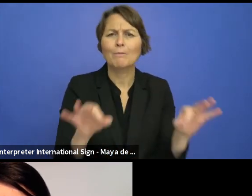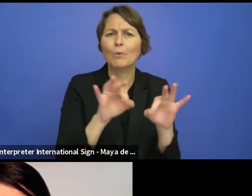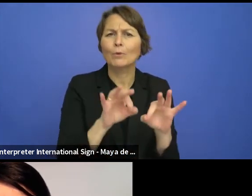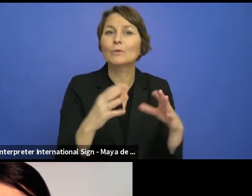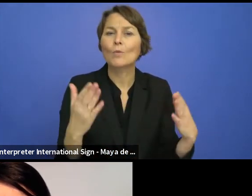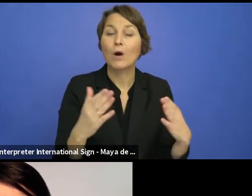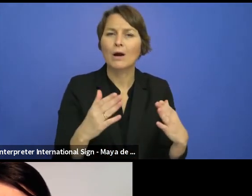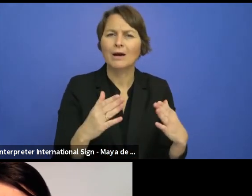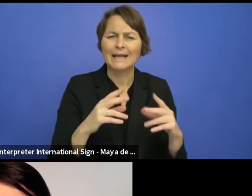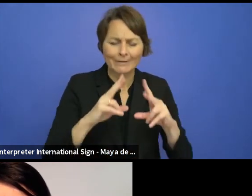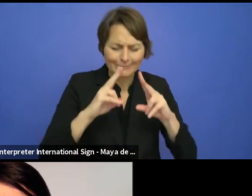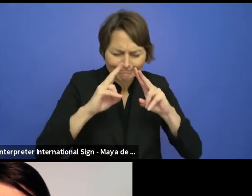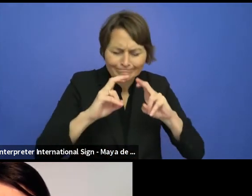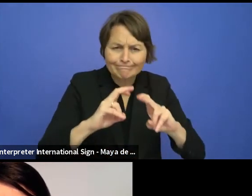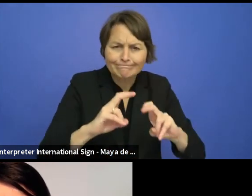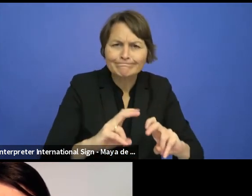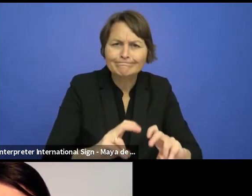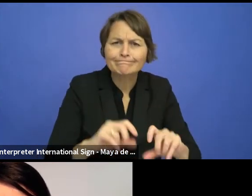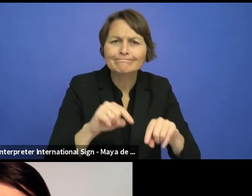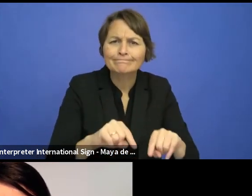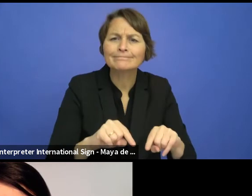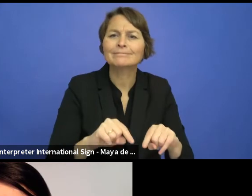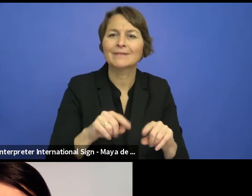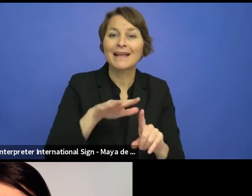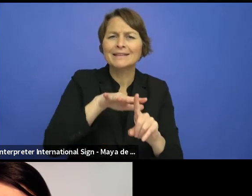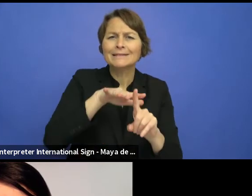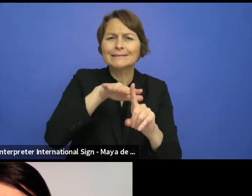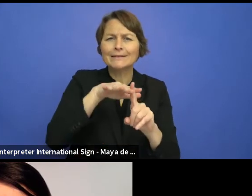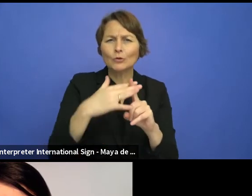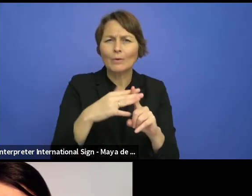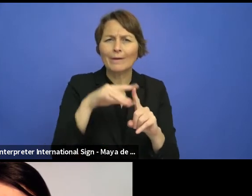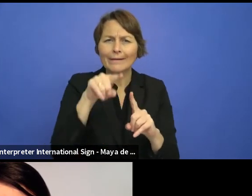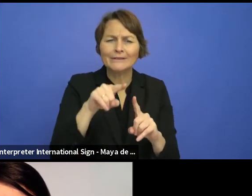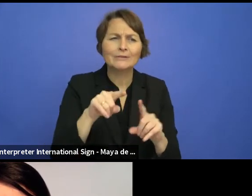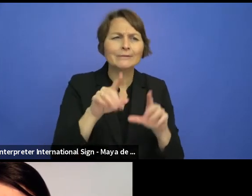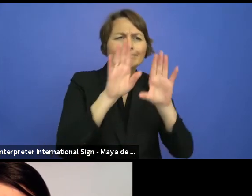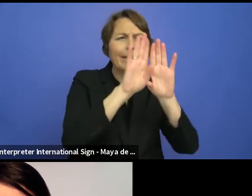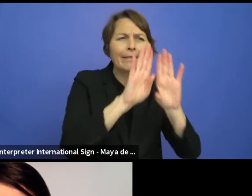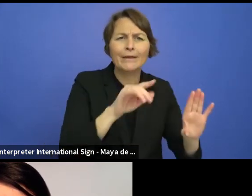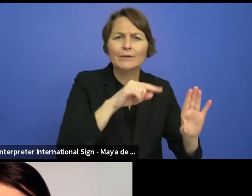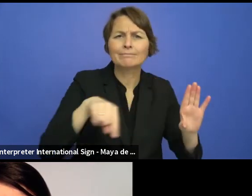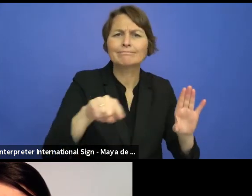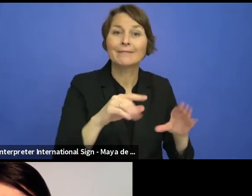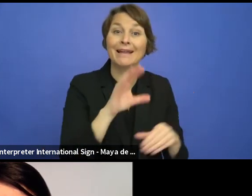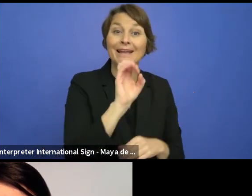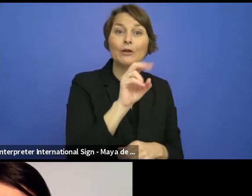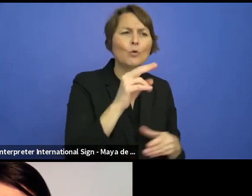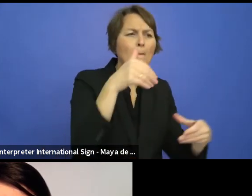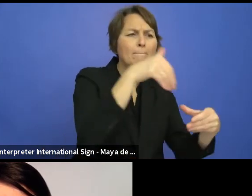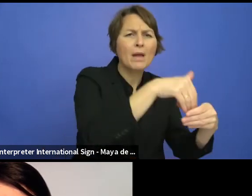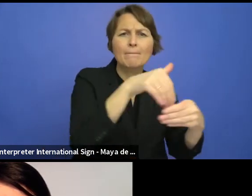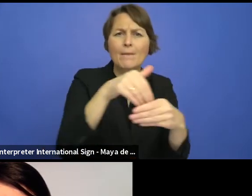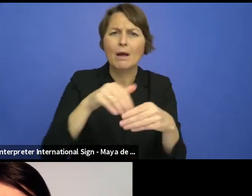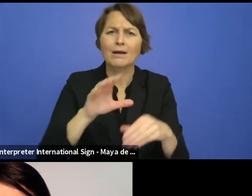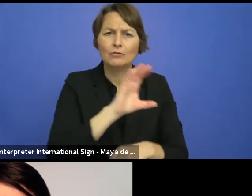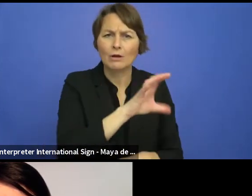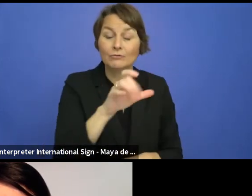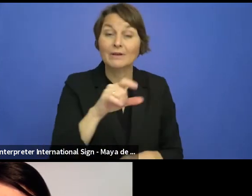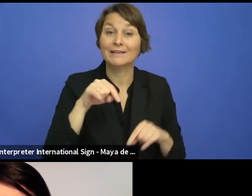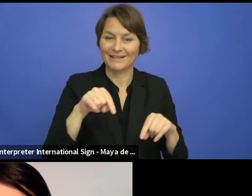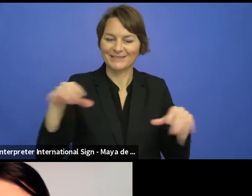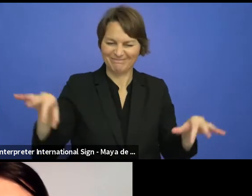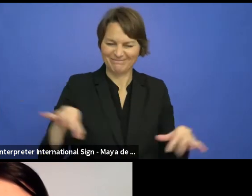the situation of theaters in the EU member states, which is part of the European Theater Initiative